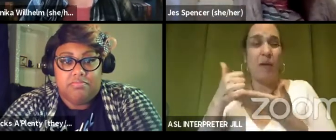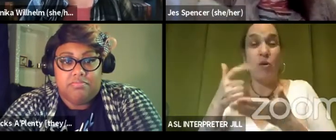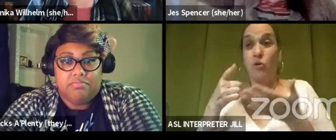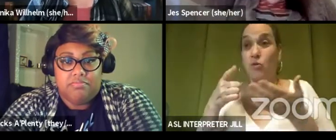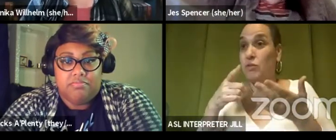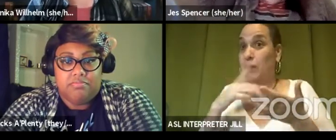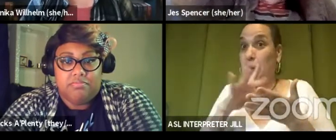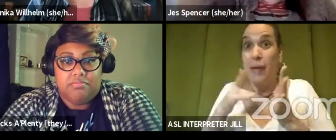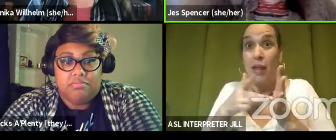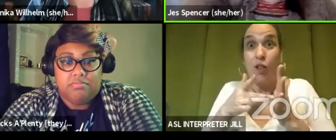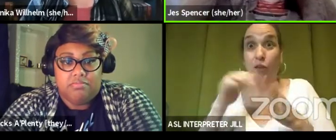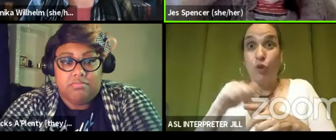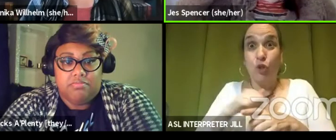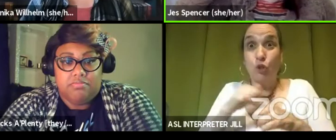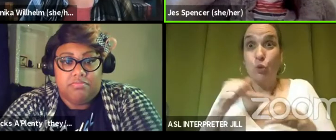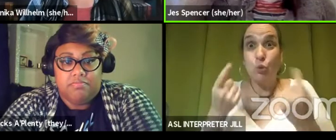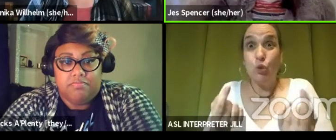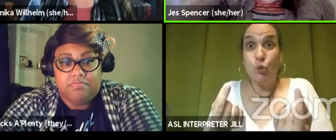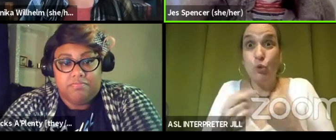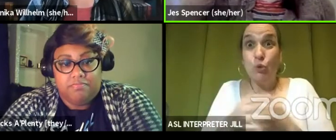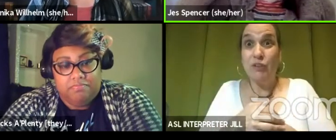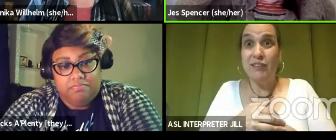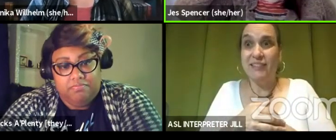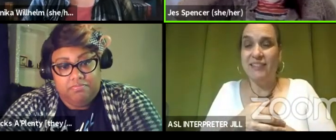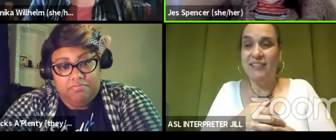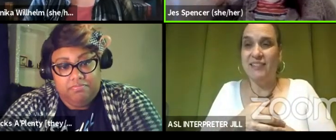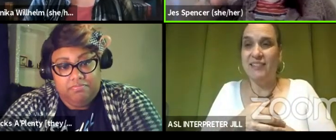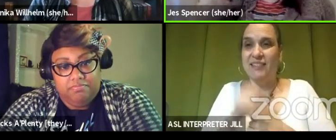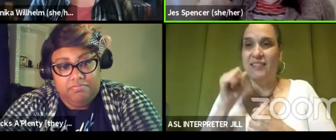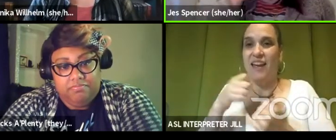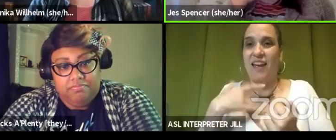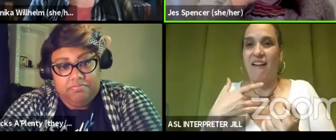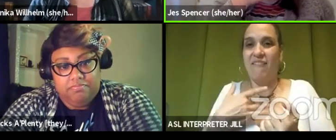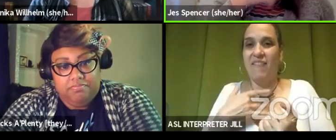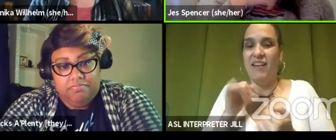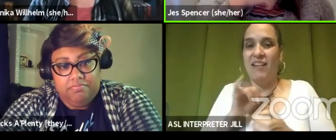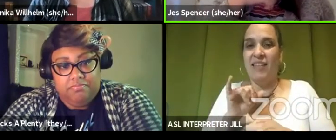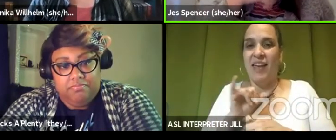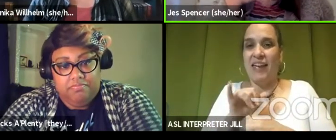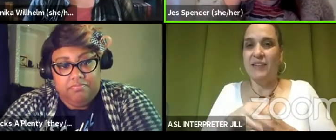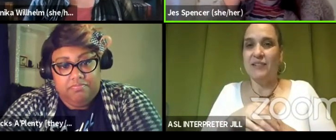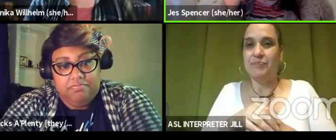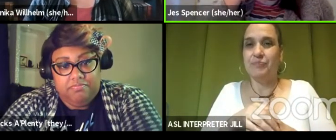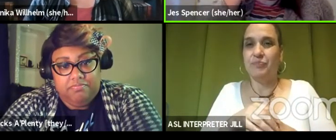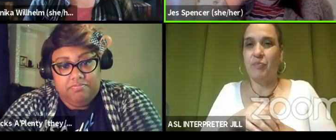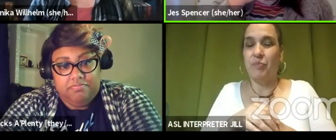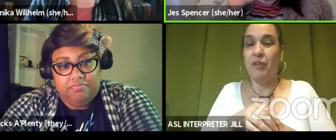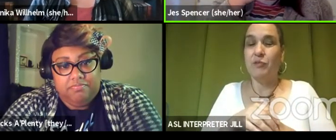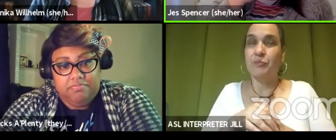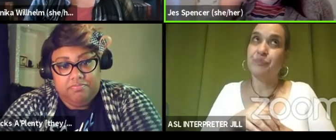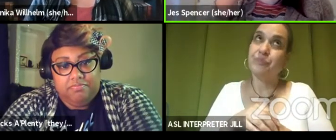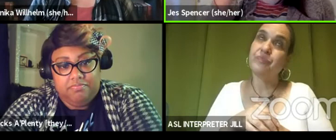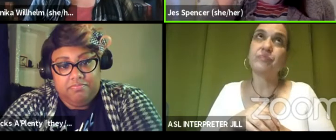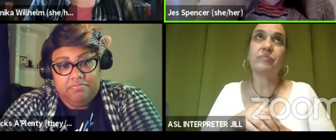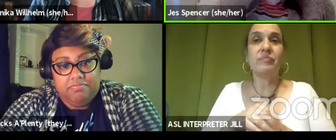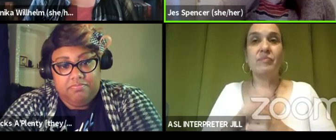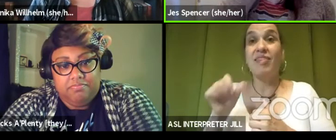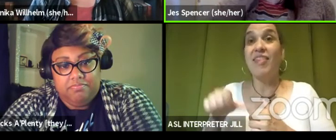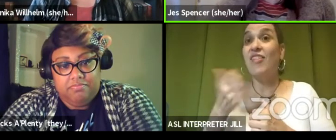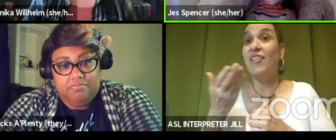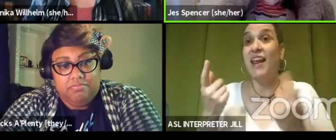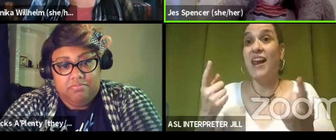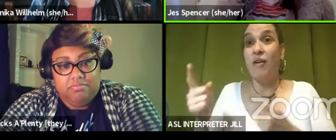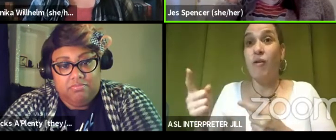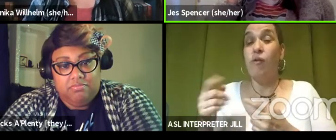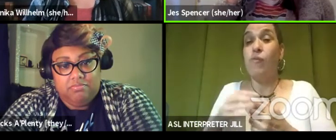like, what are you going to do? Yeah, well, I feel like this is the other thing was, you know, I think